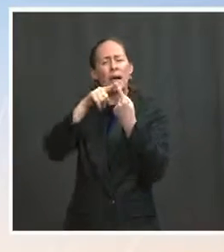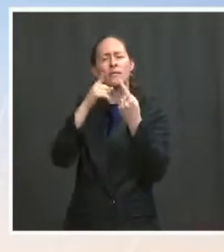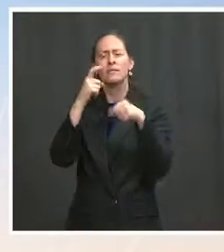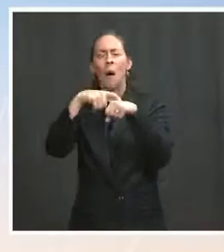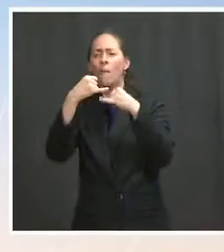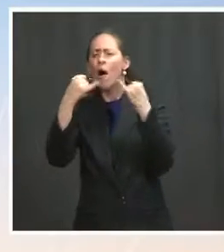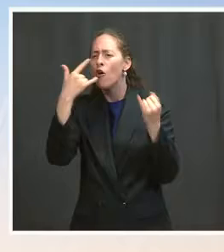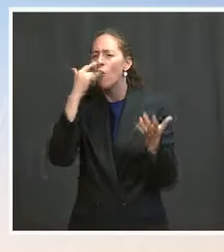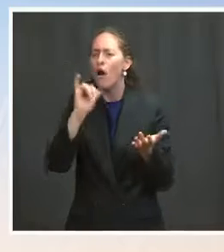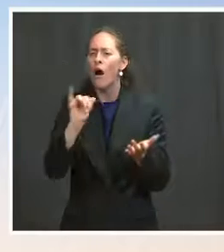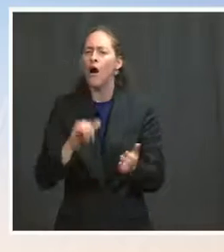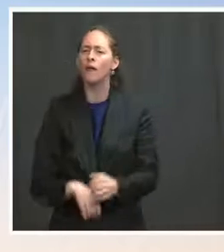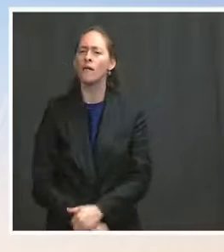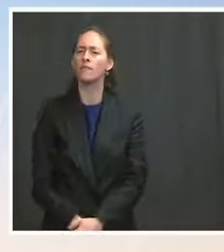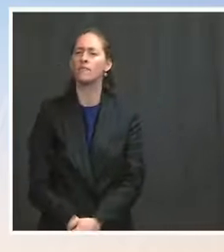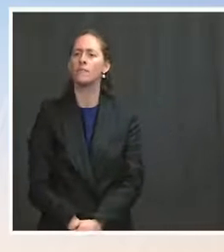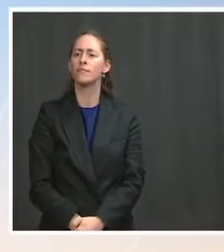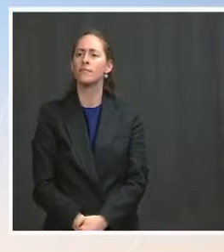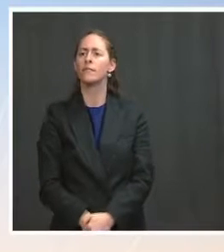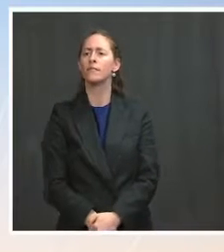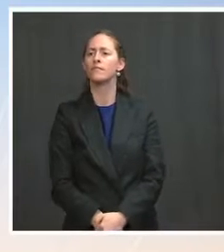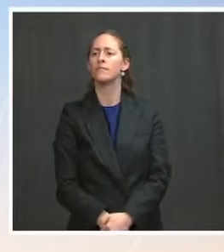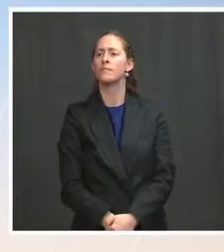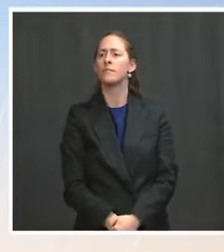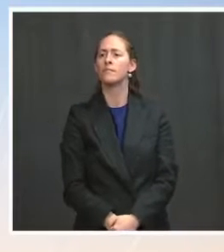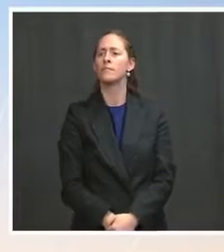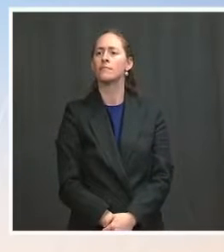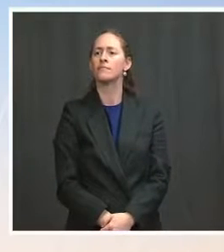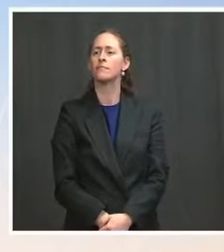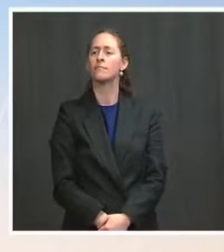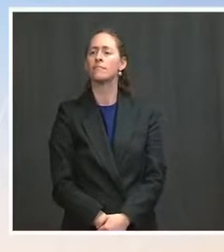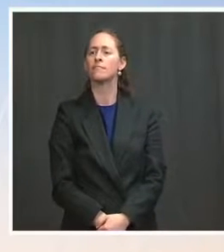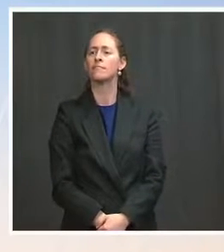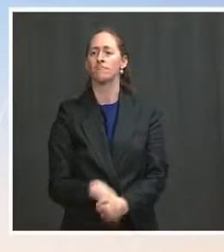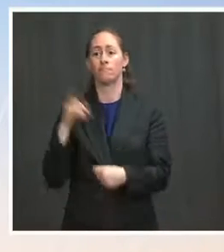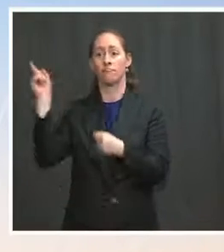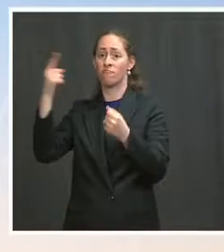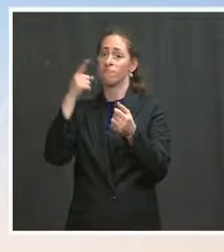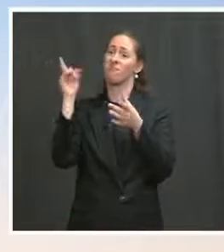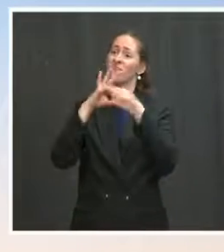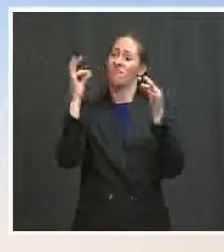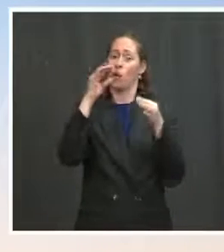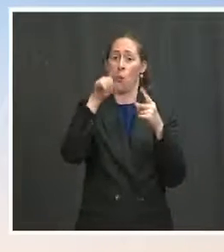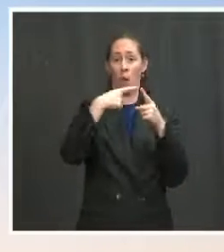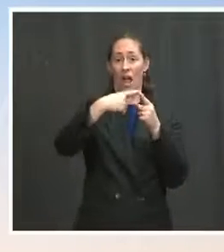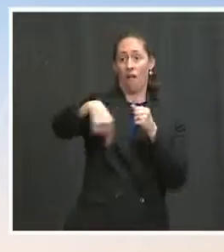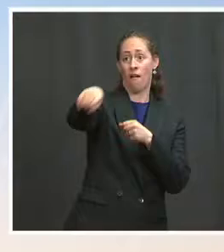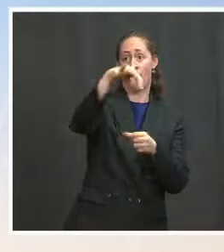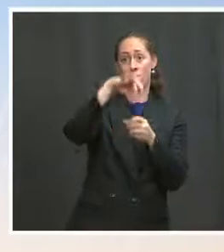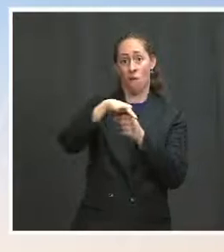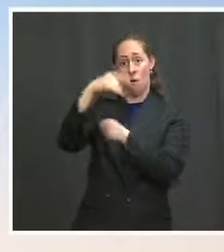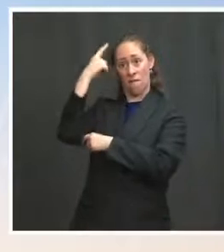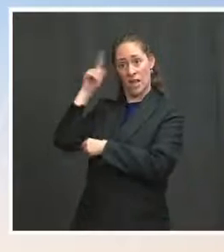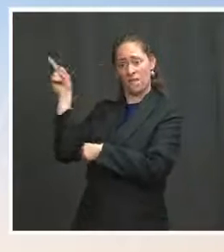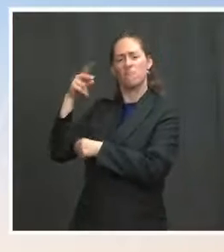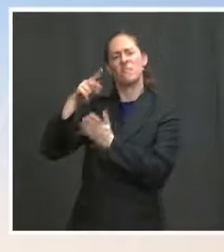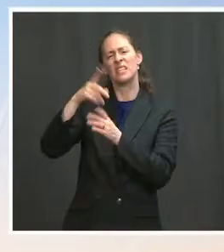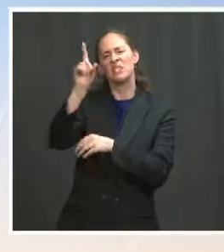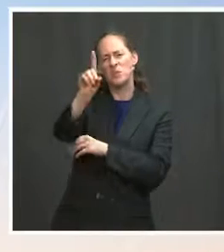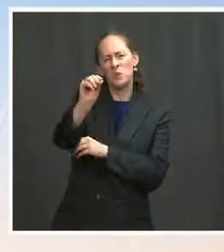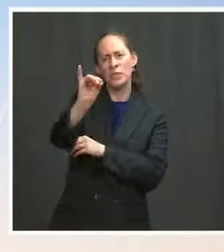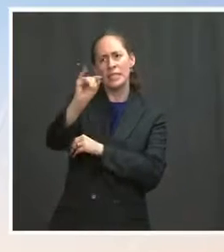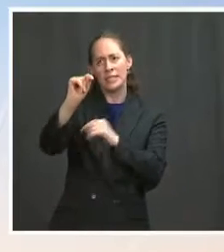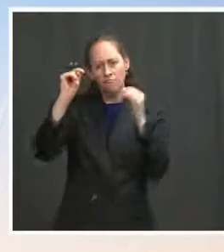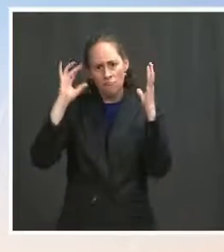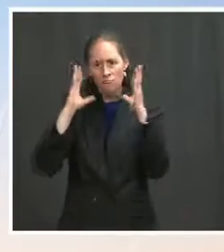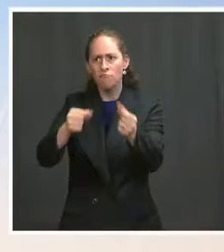he believes the American people elected him to lead on getting results, to put out bold ideas to the public. That's exactly what